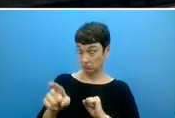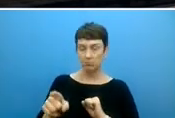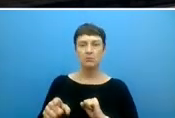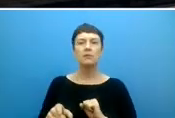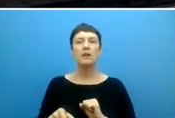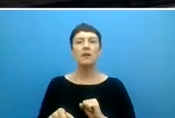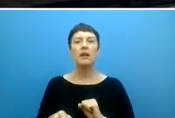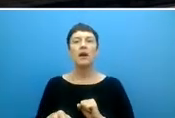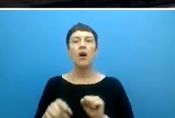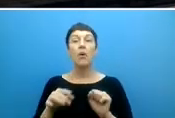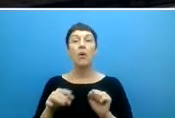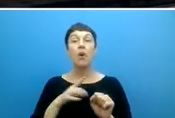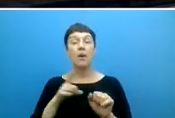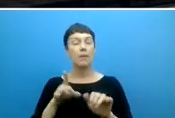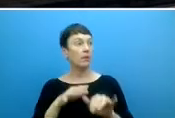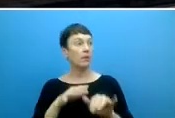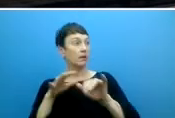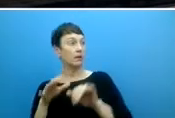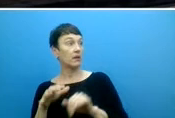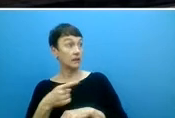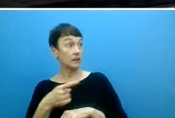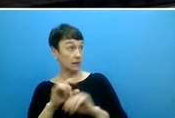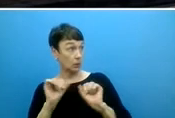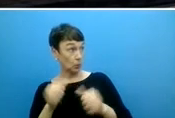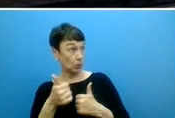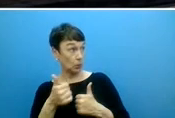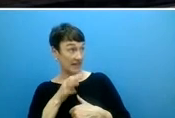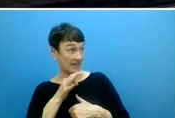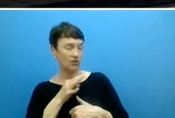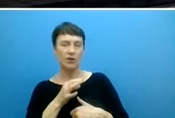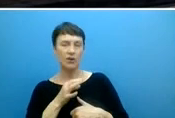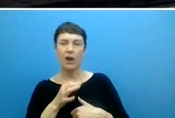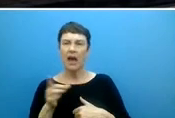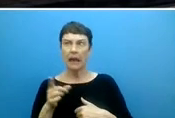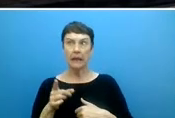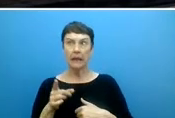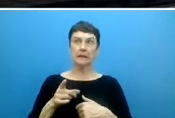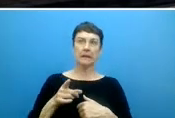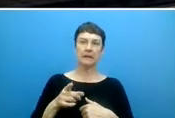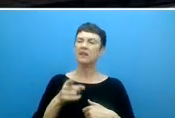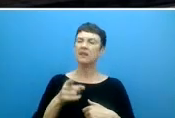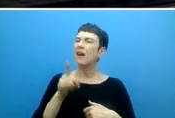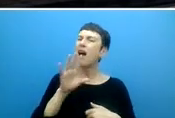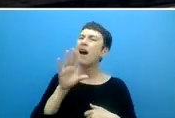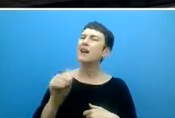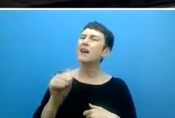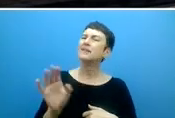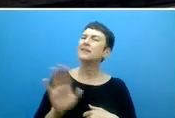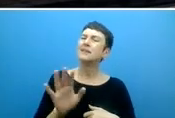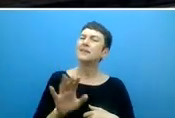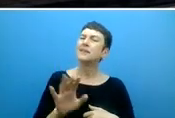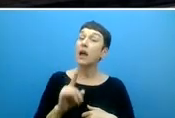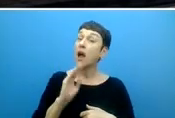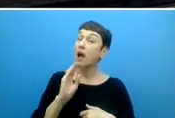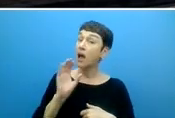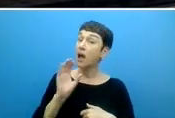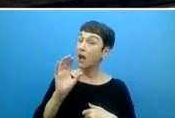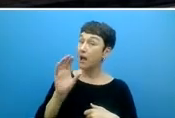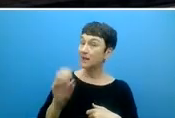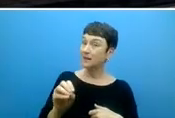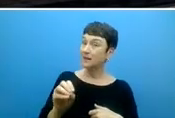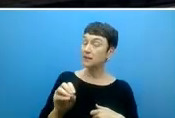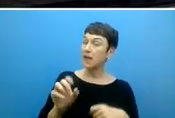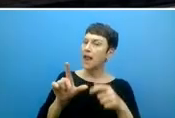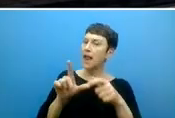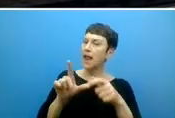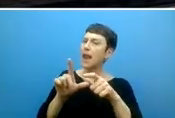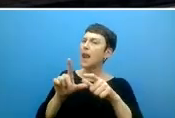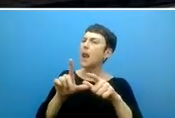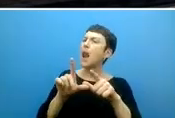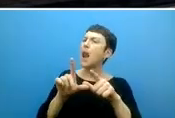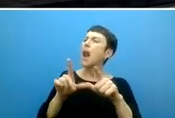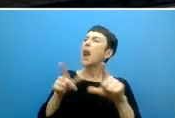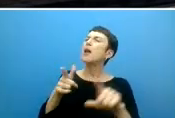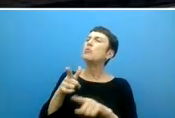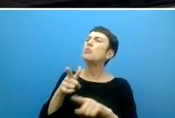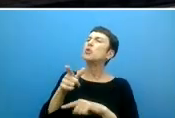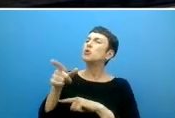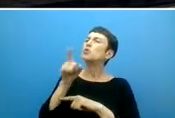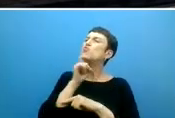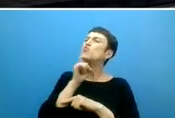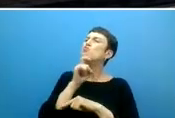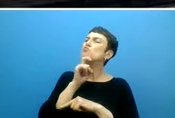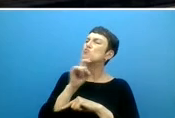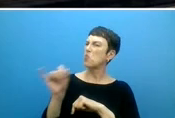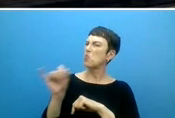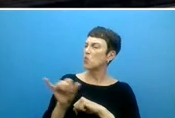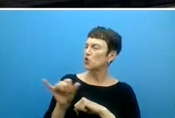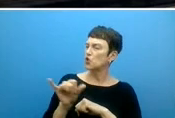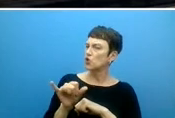hear is, are you good at English? And we don't want to ask that kind of question. We want to rather ask, what languages do you use? And